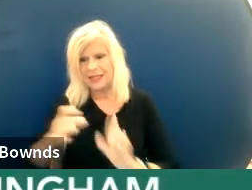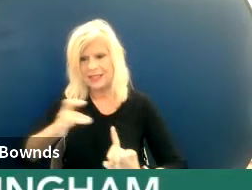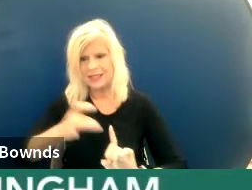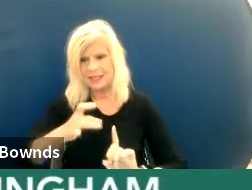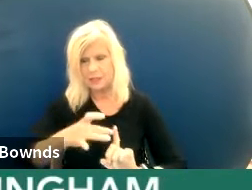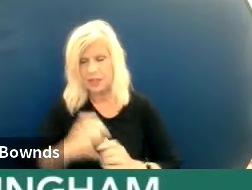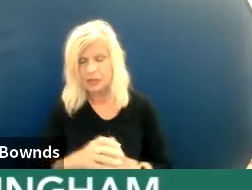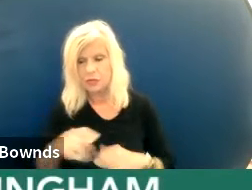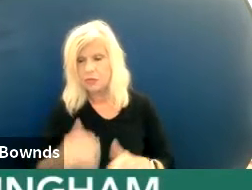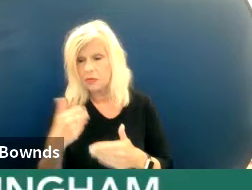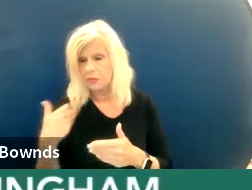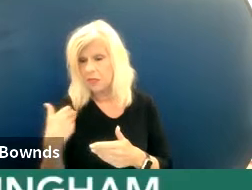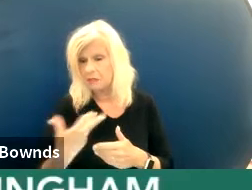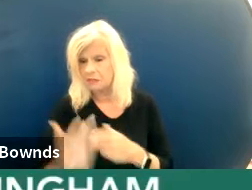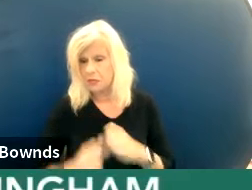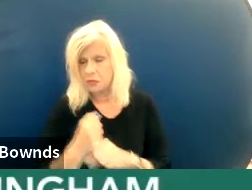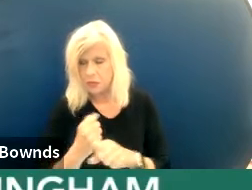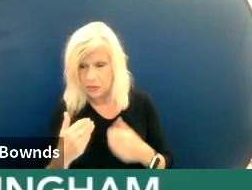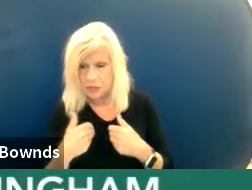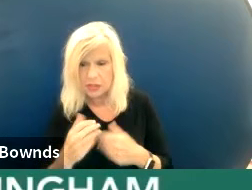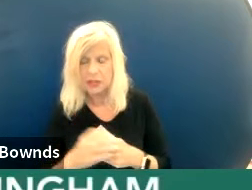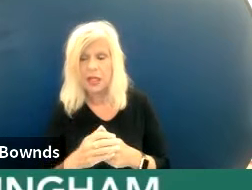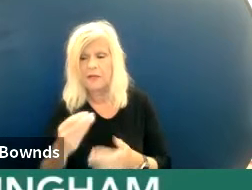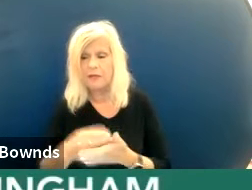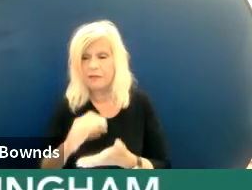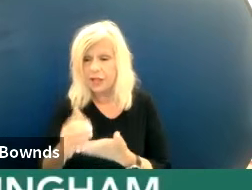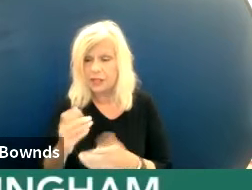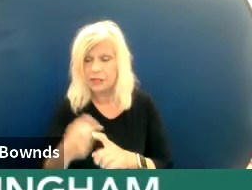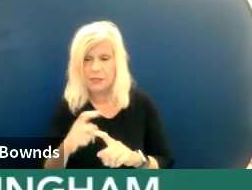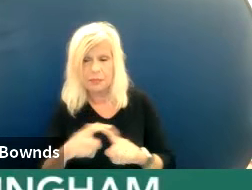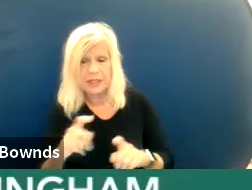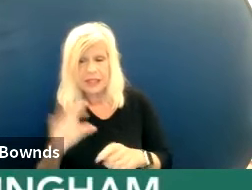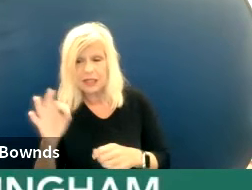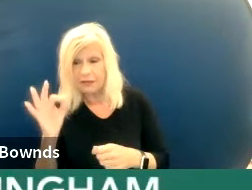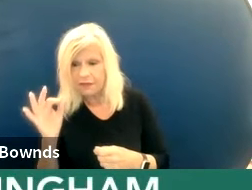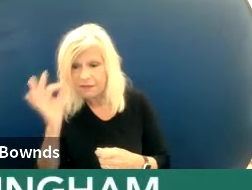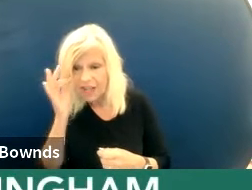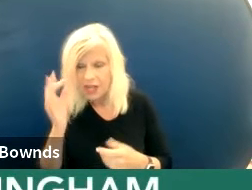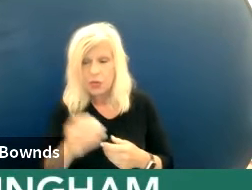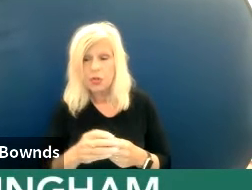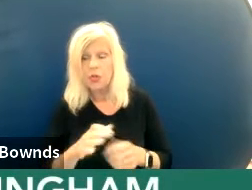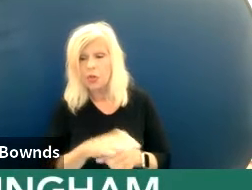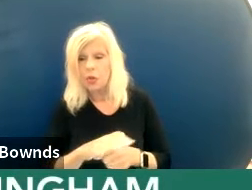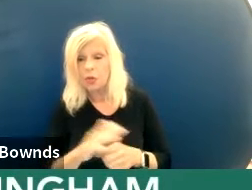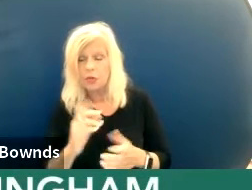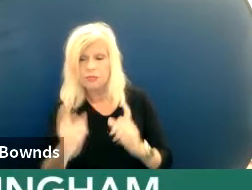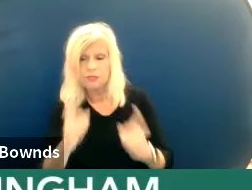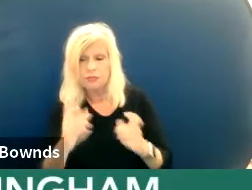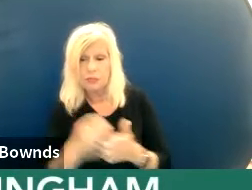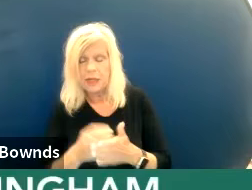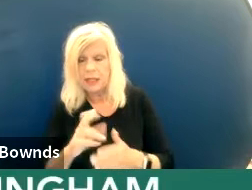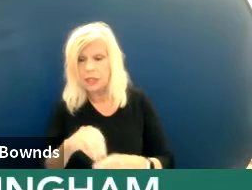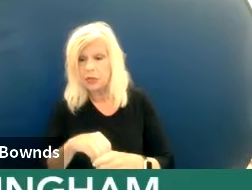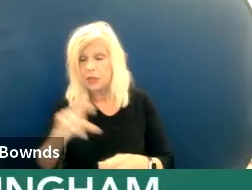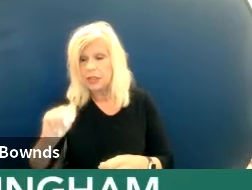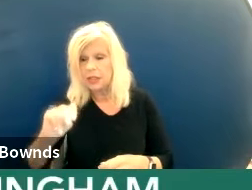20 years, he has had continuous funding from a variety of federal and private institutions, including the National Institute of